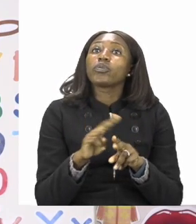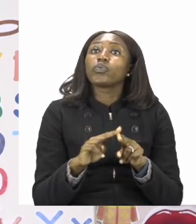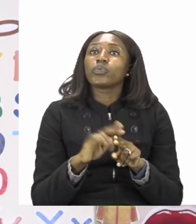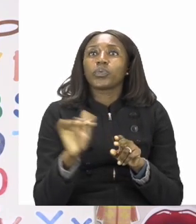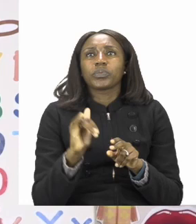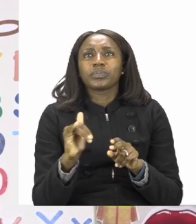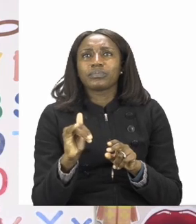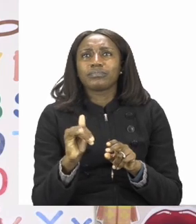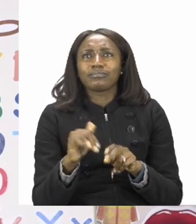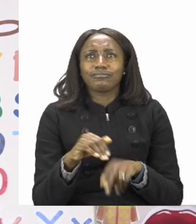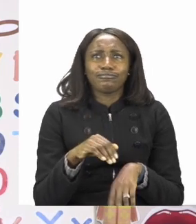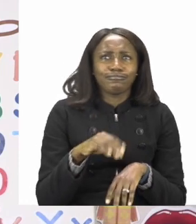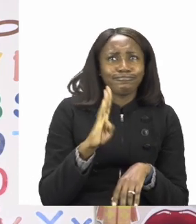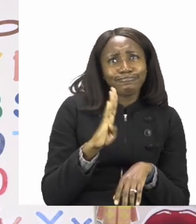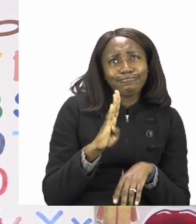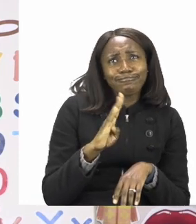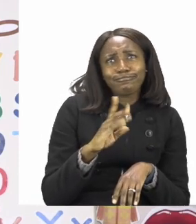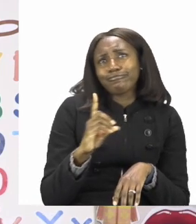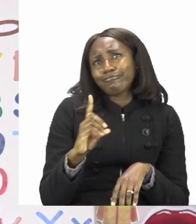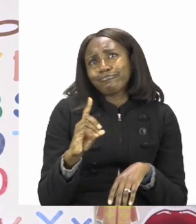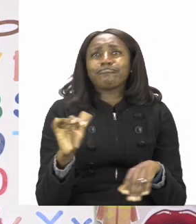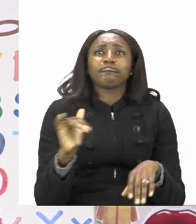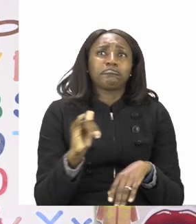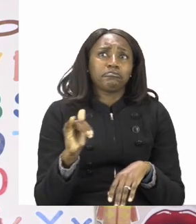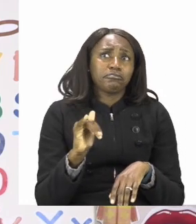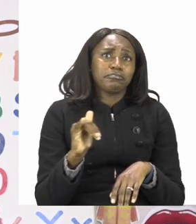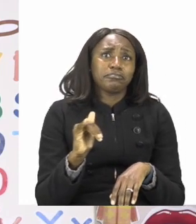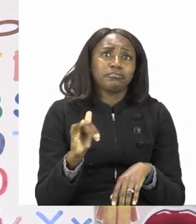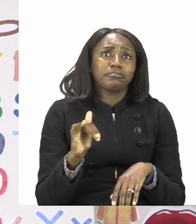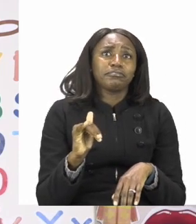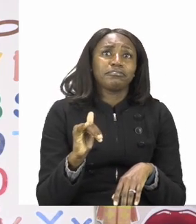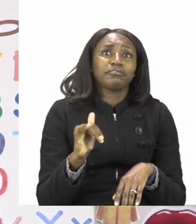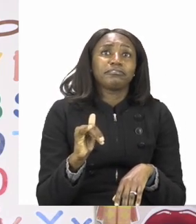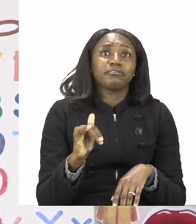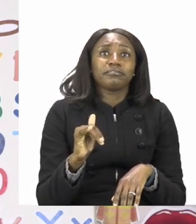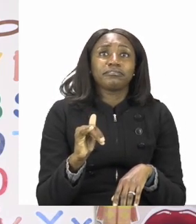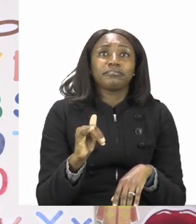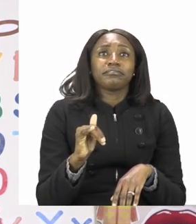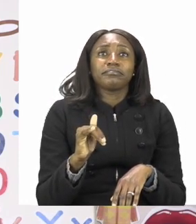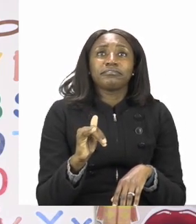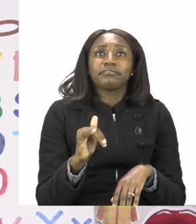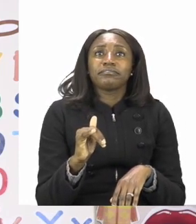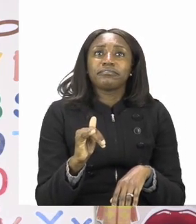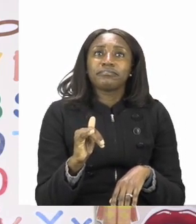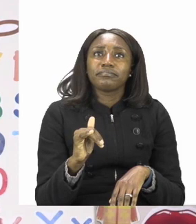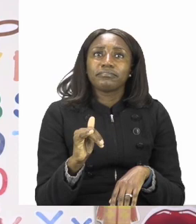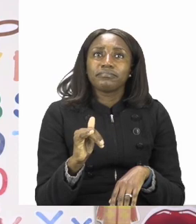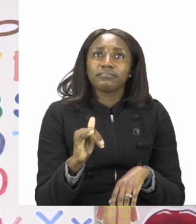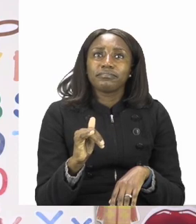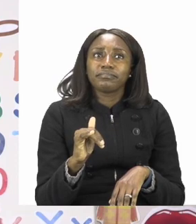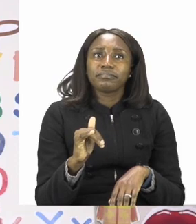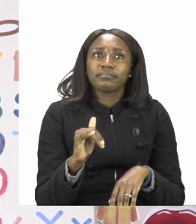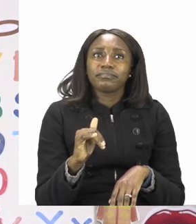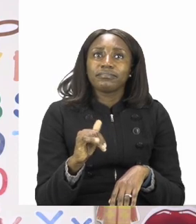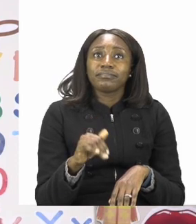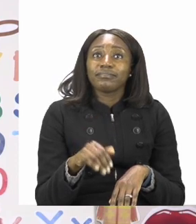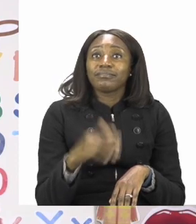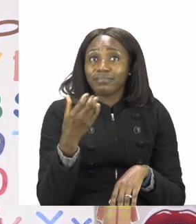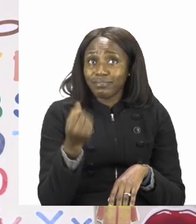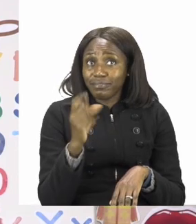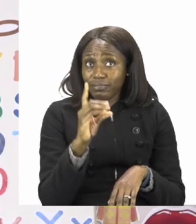be using D or B. So we have our